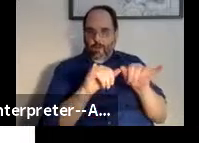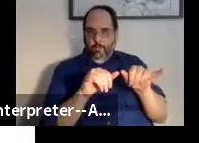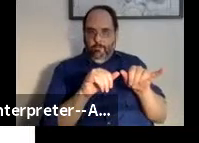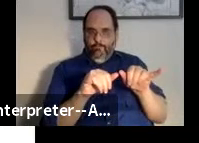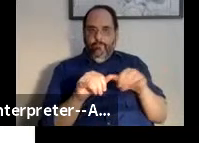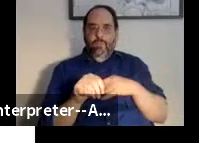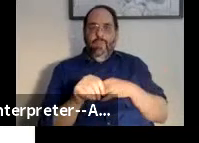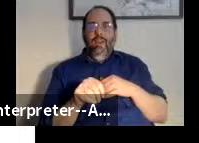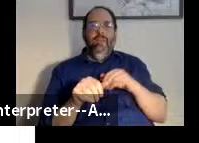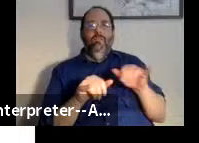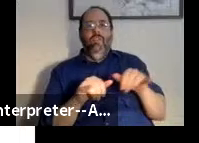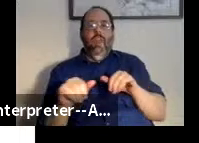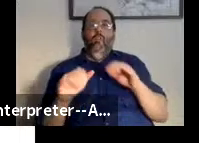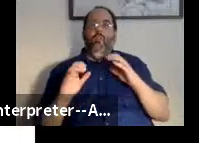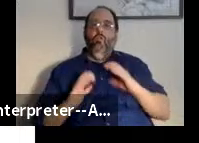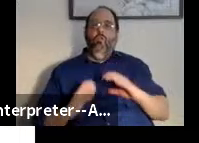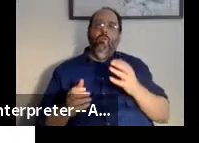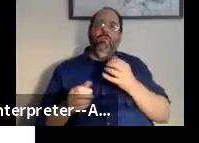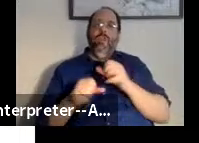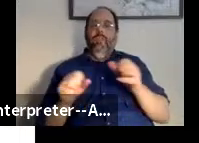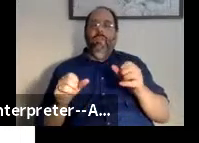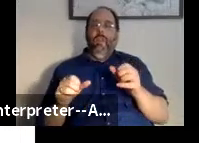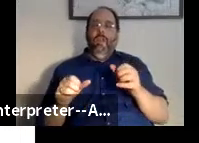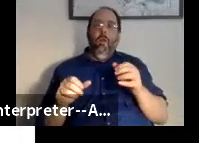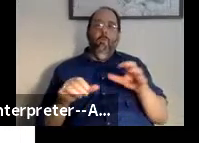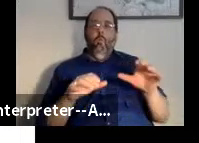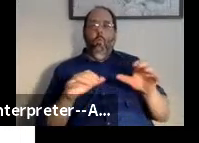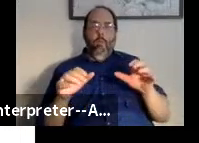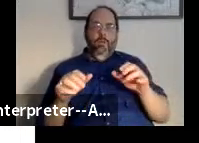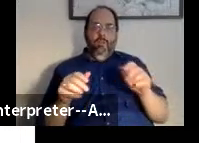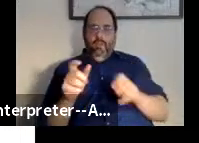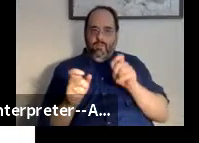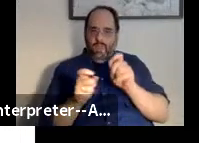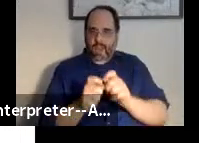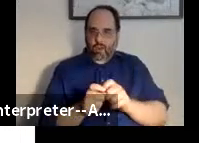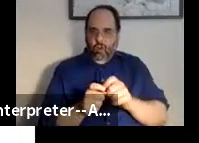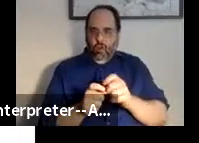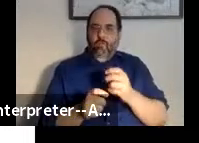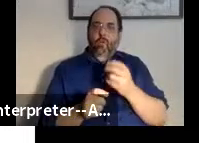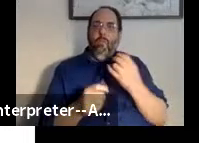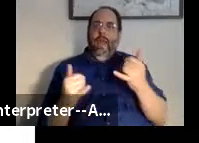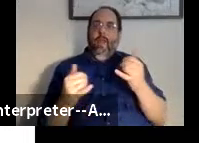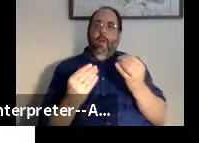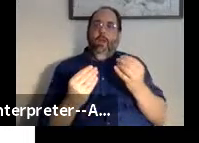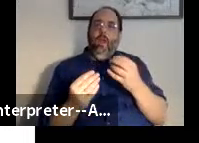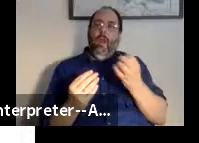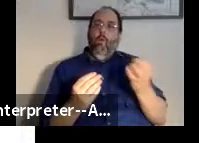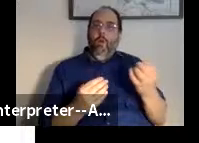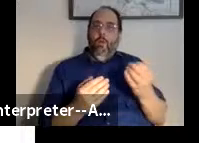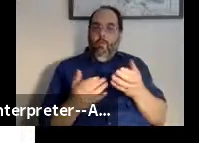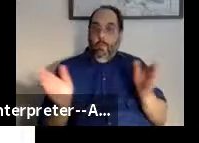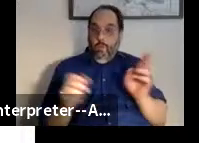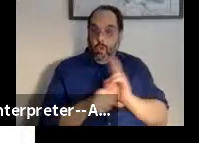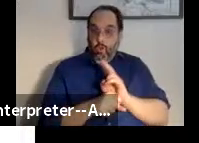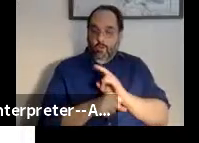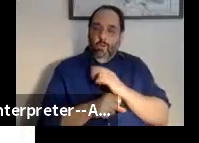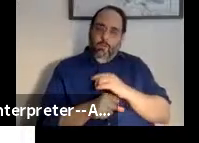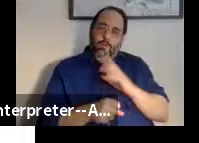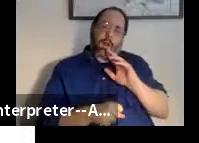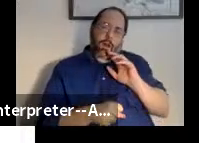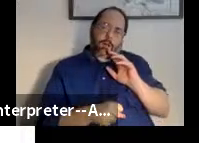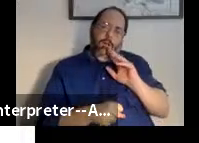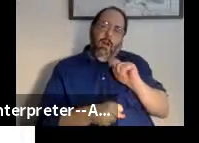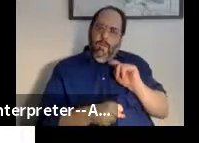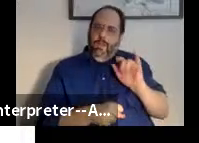Safety Performance Specification for Playground Equipment for Public Use. We referenced that earlier version, and I'll talk more about what